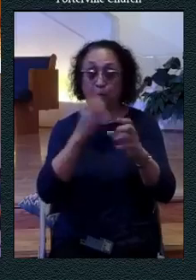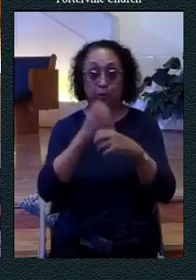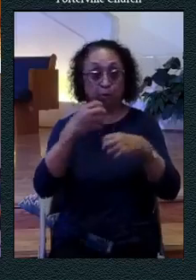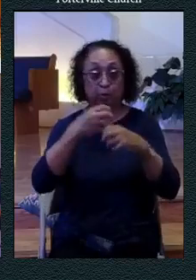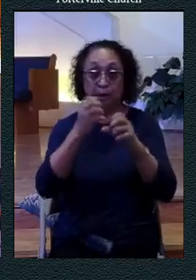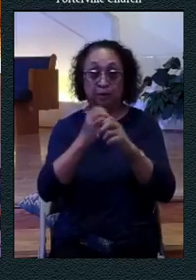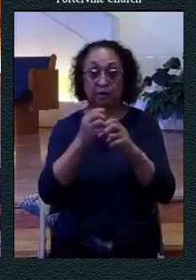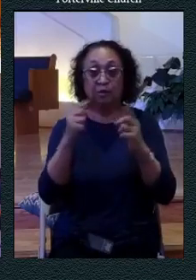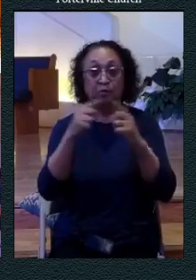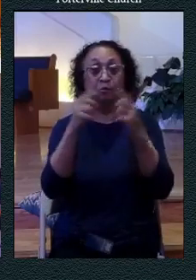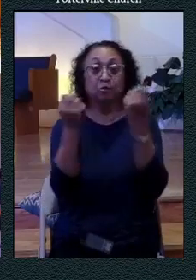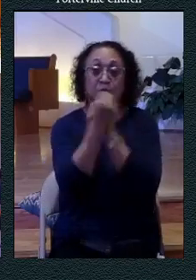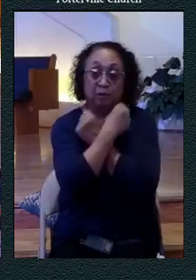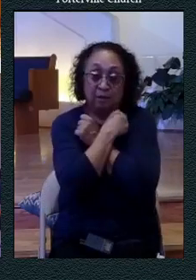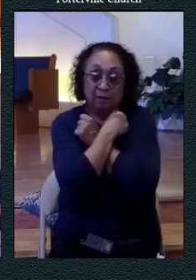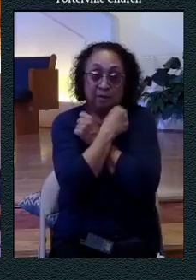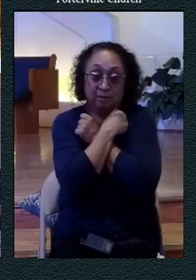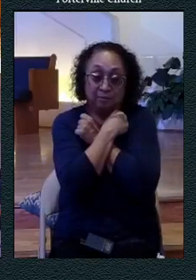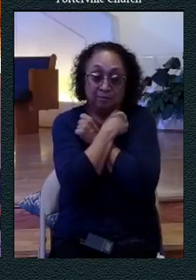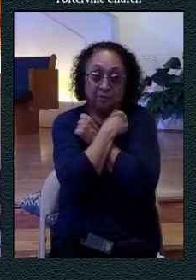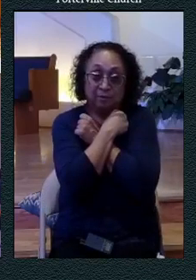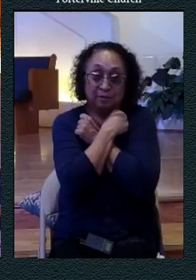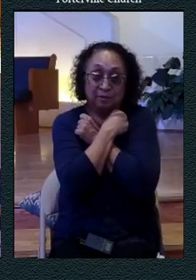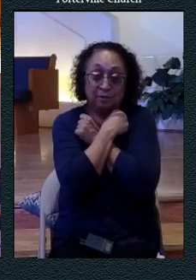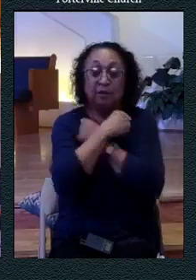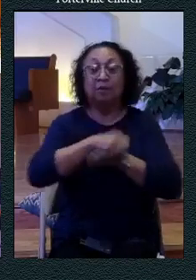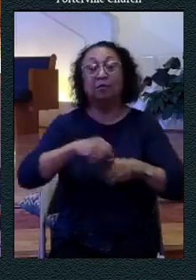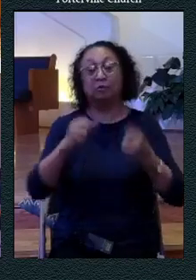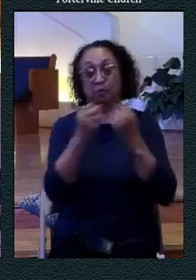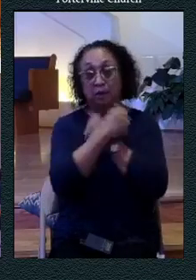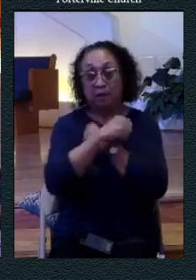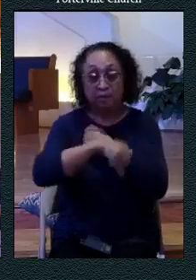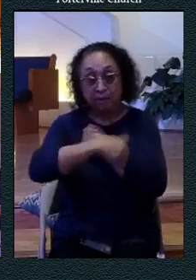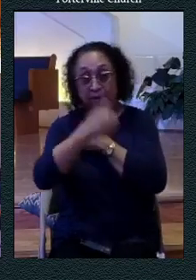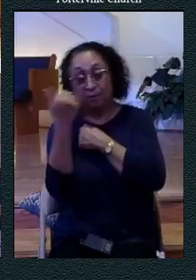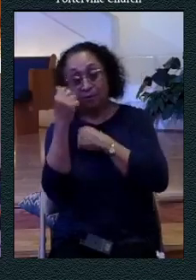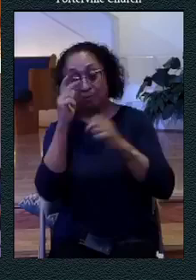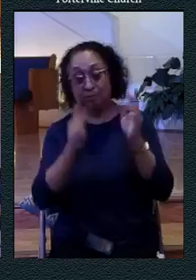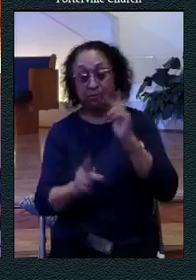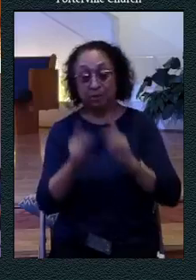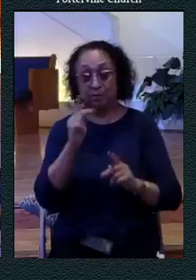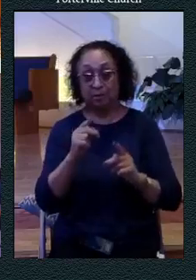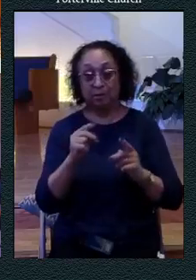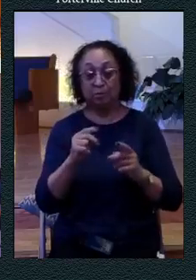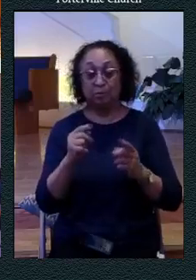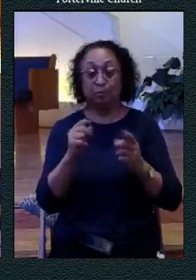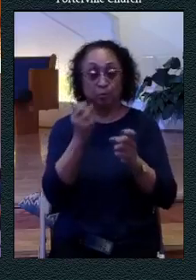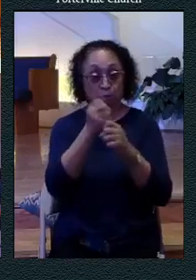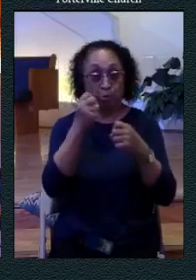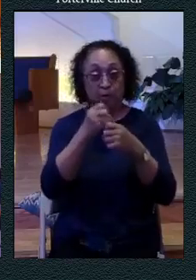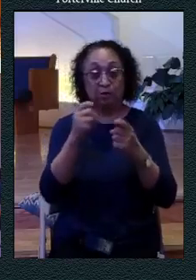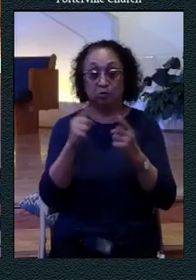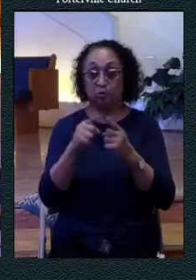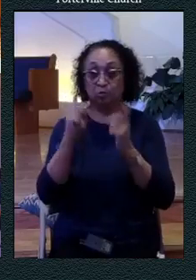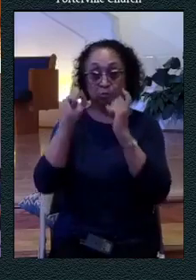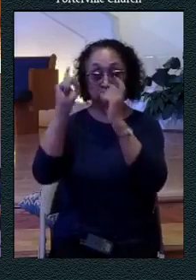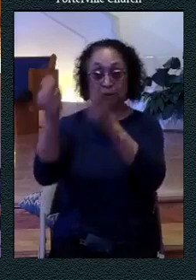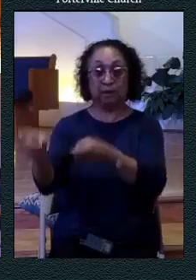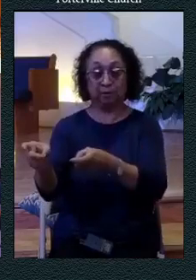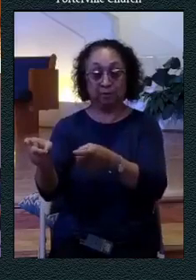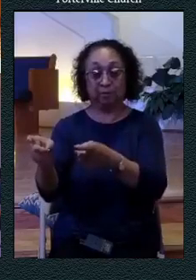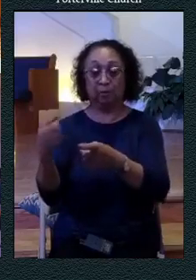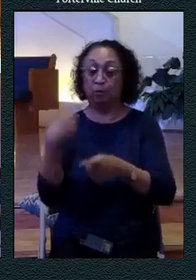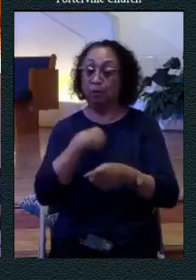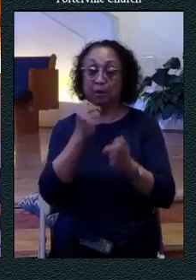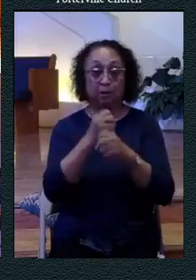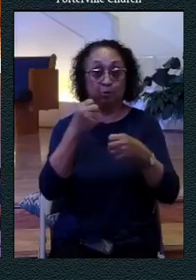love. We were created to love others. We were created to give. We were created